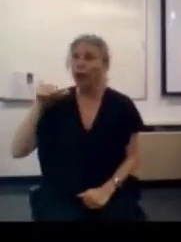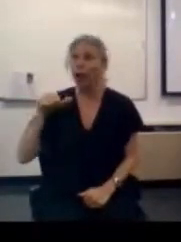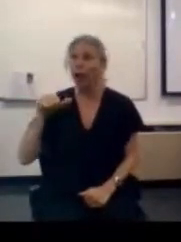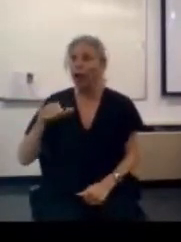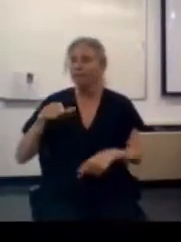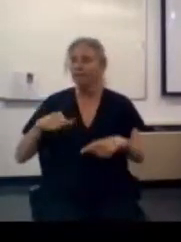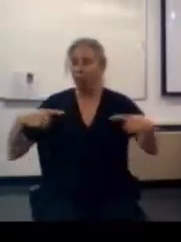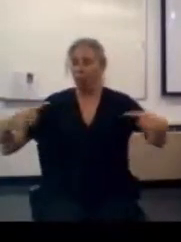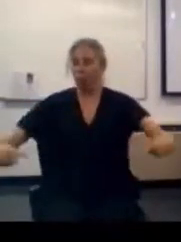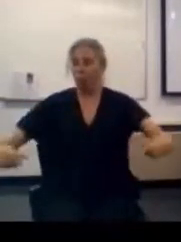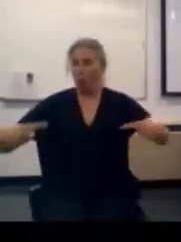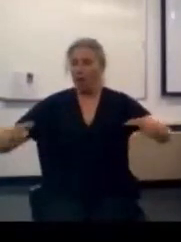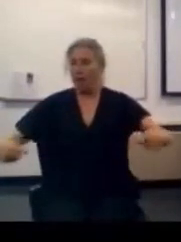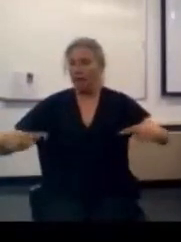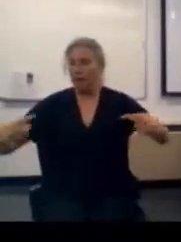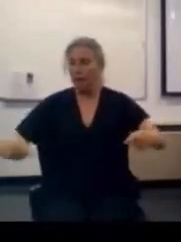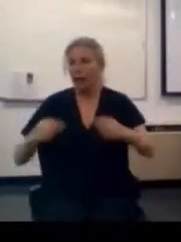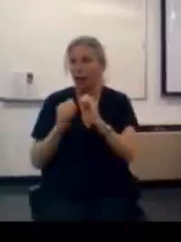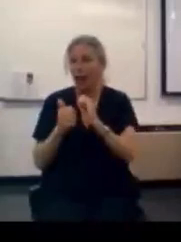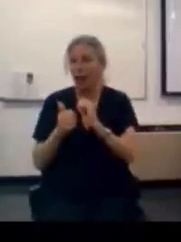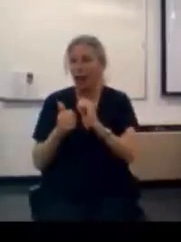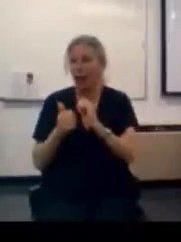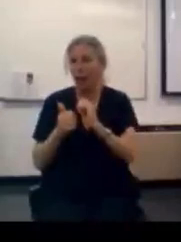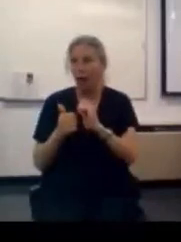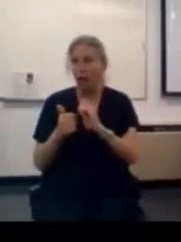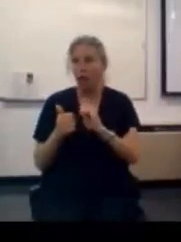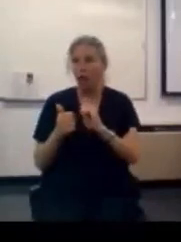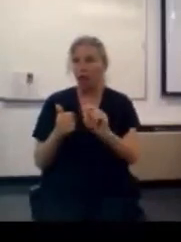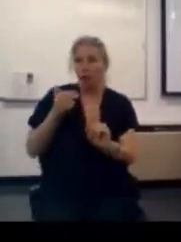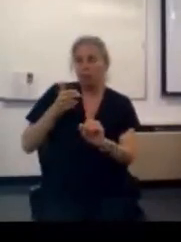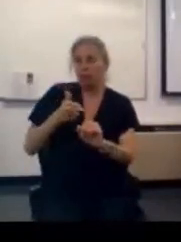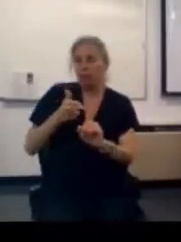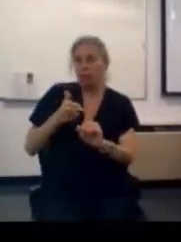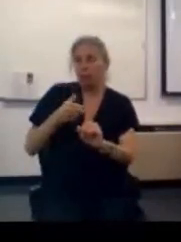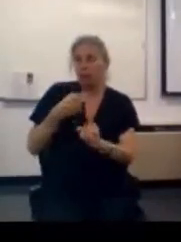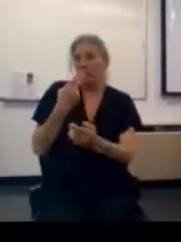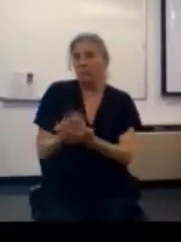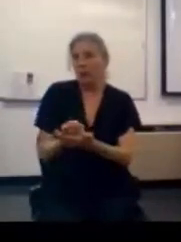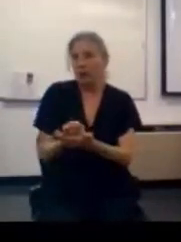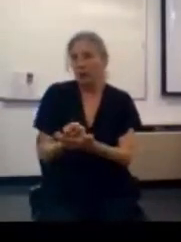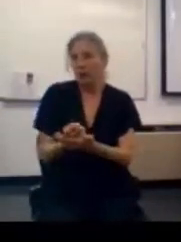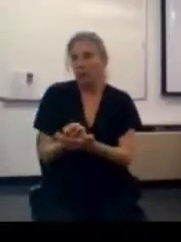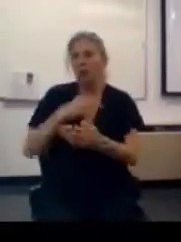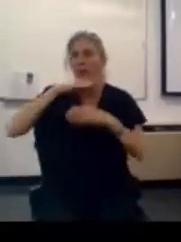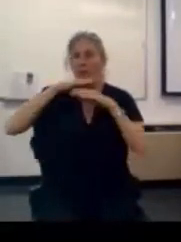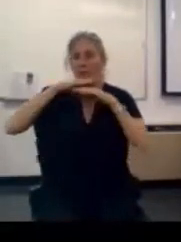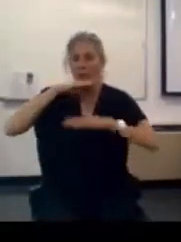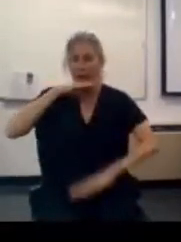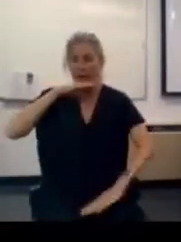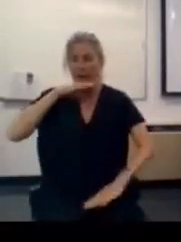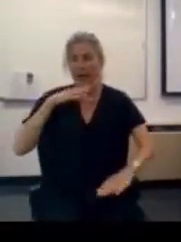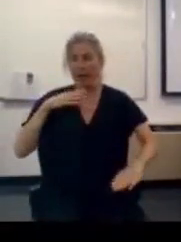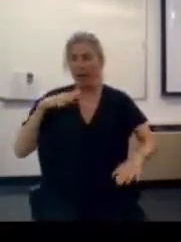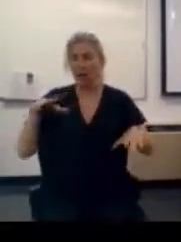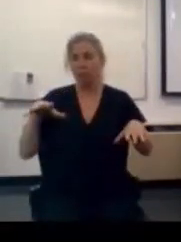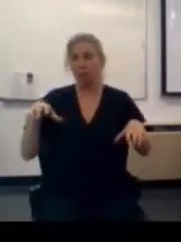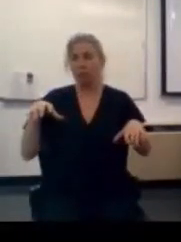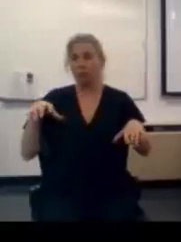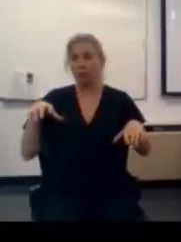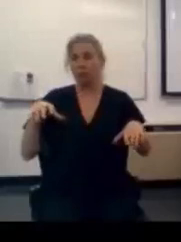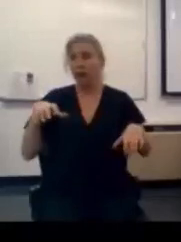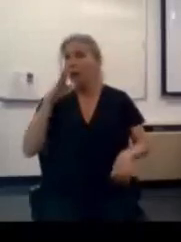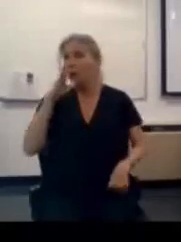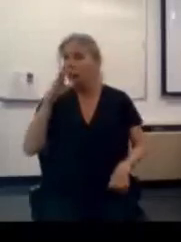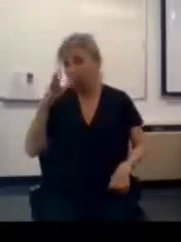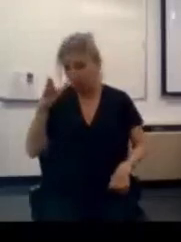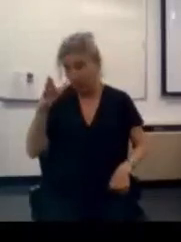a C4 quadriplegic, and she suffered a gunshot wound in her brainstem, and so she can't move from the neck down, and